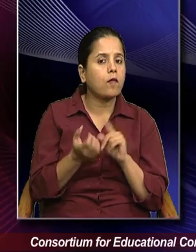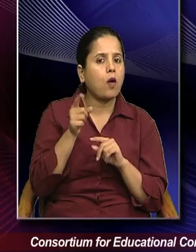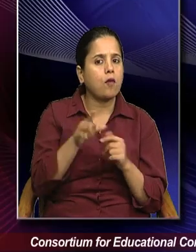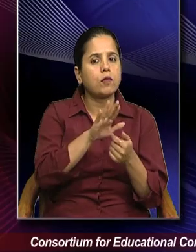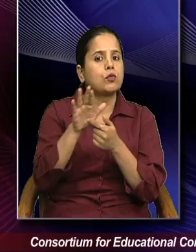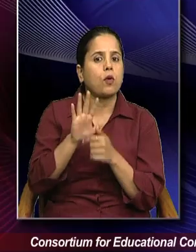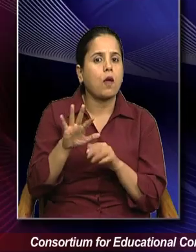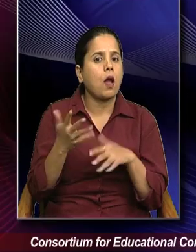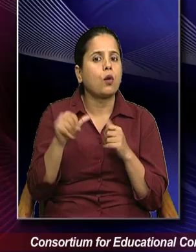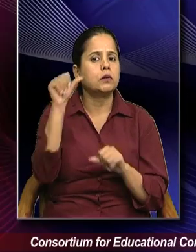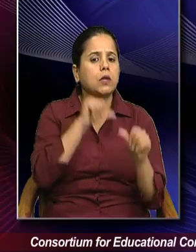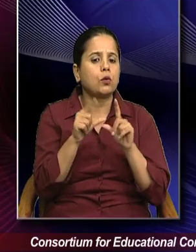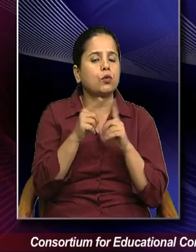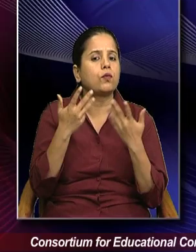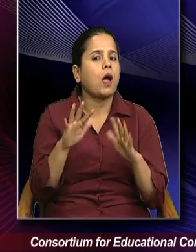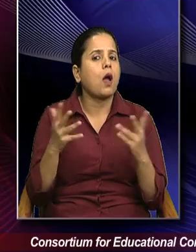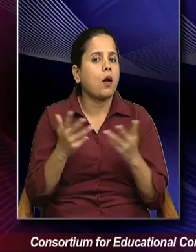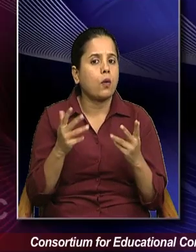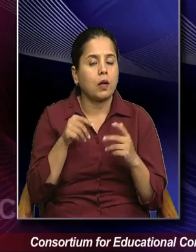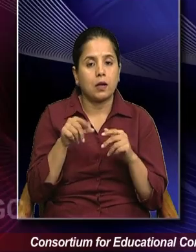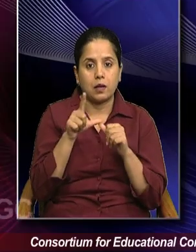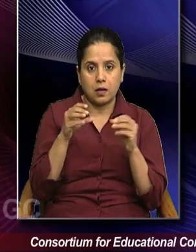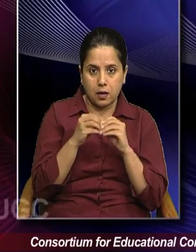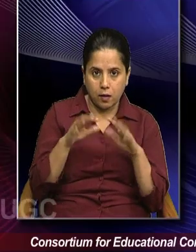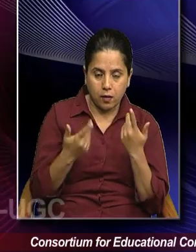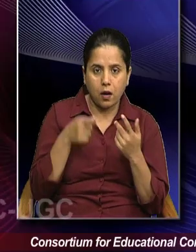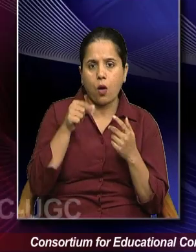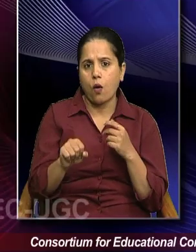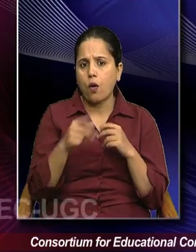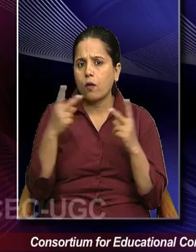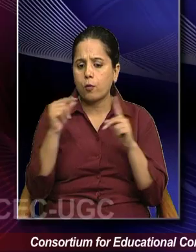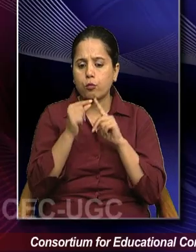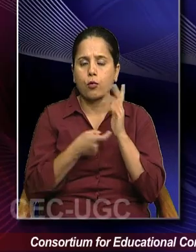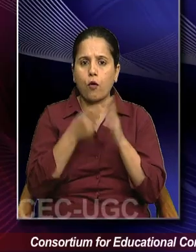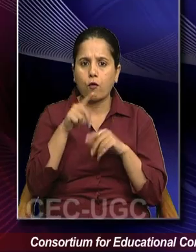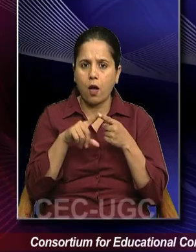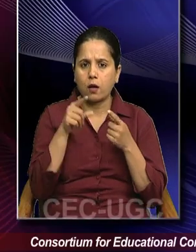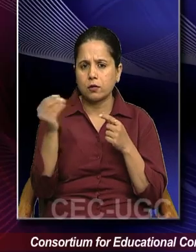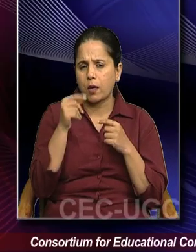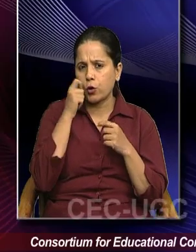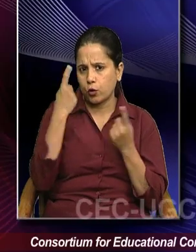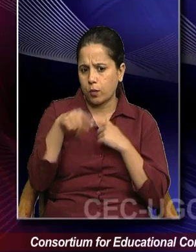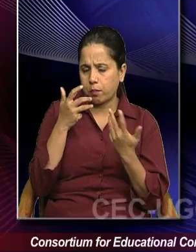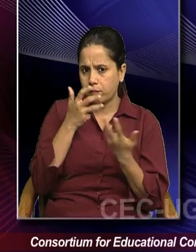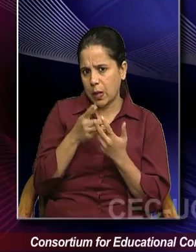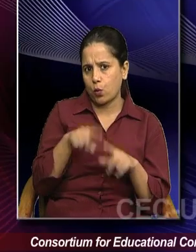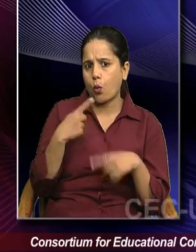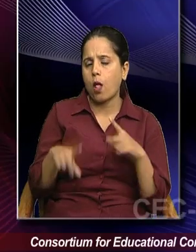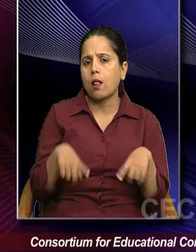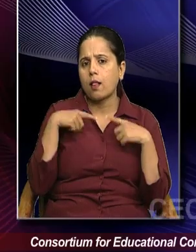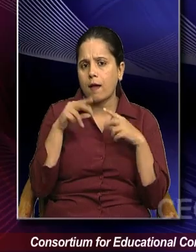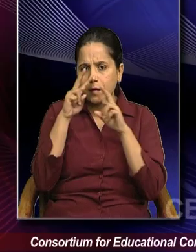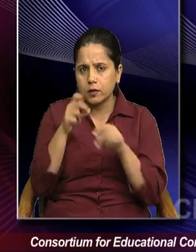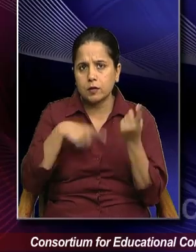showing how science is done. And lab or field profile, a humanizing glimpses into the daily life of